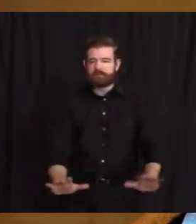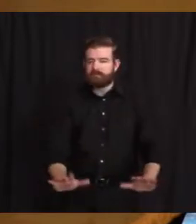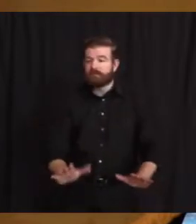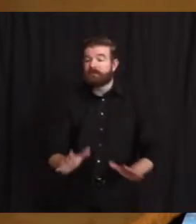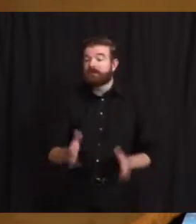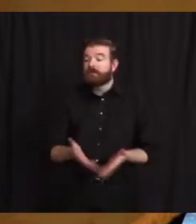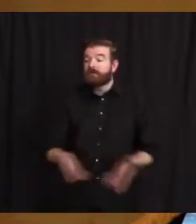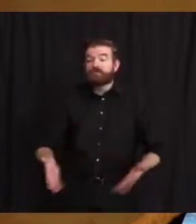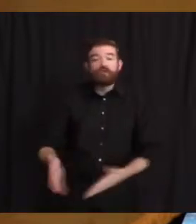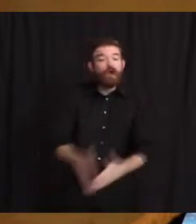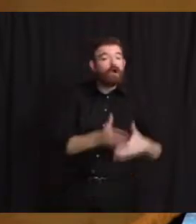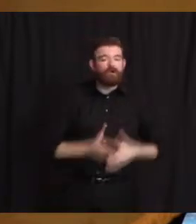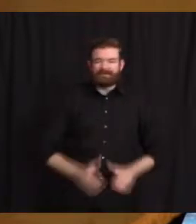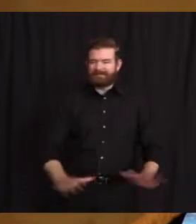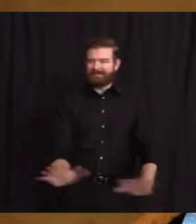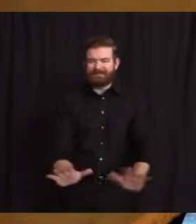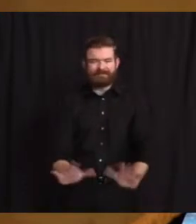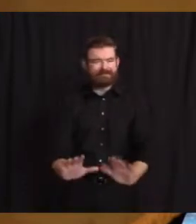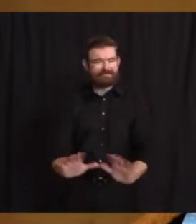please stay home.